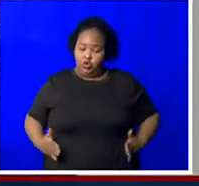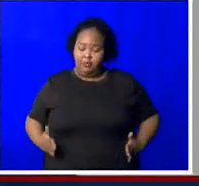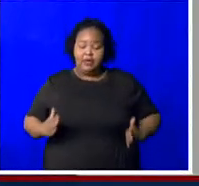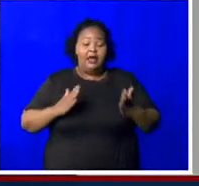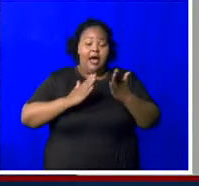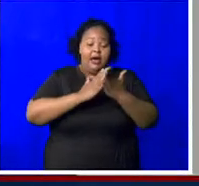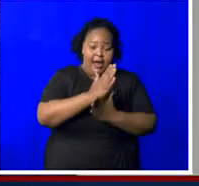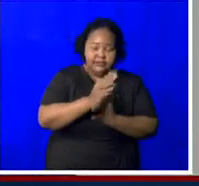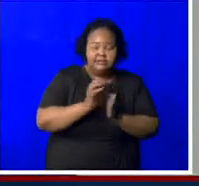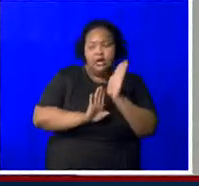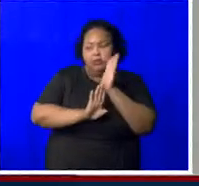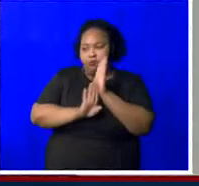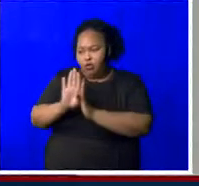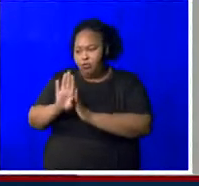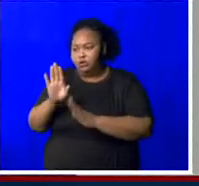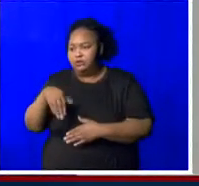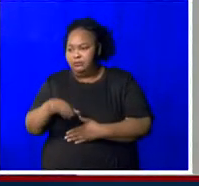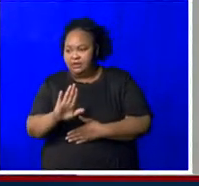stigma and